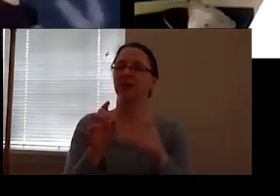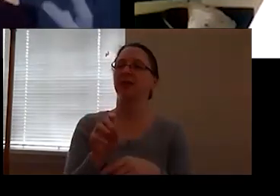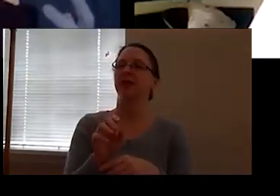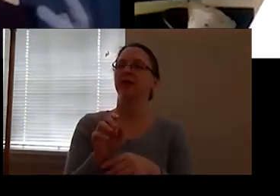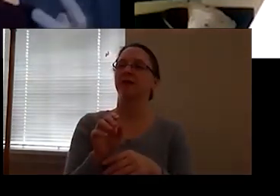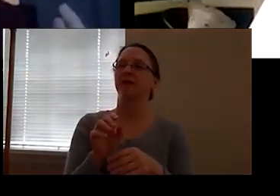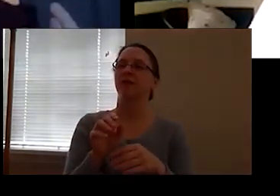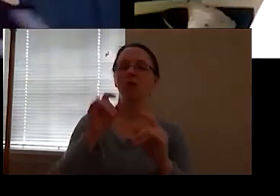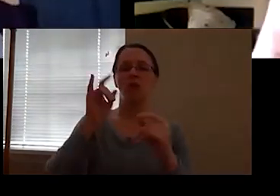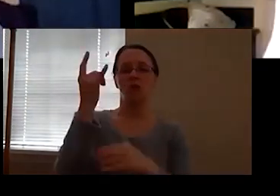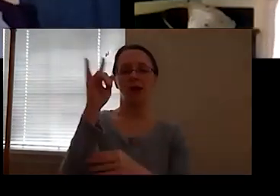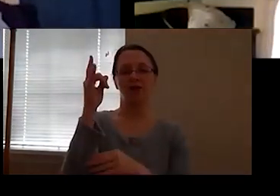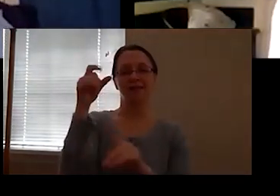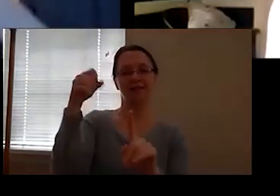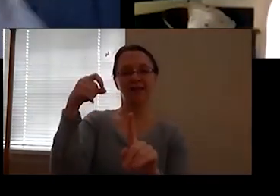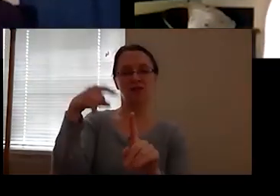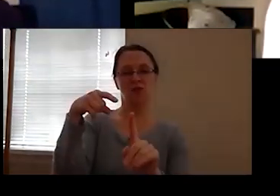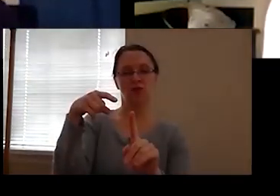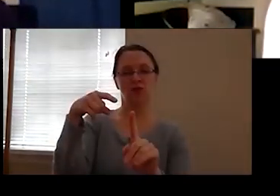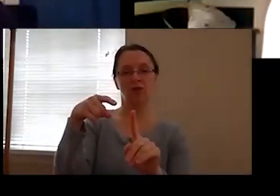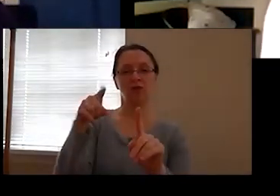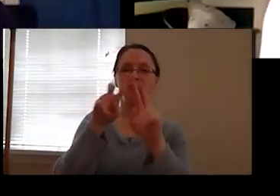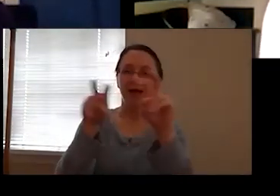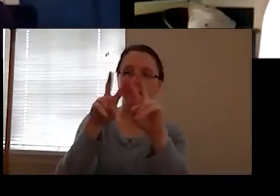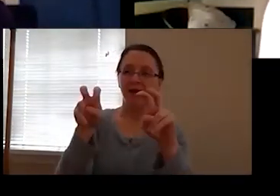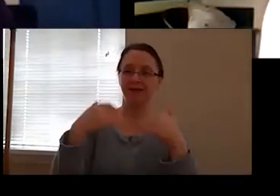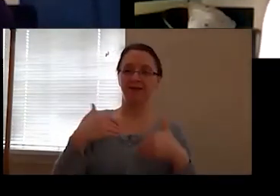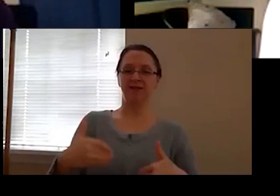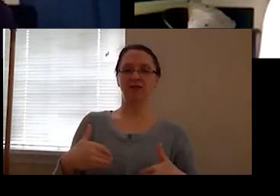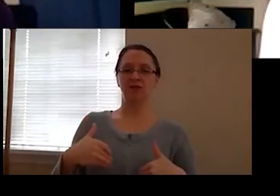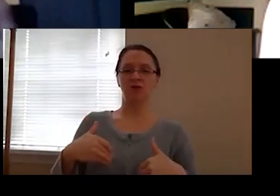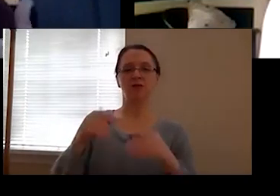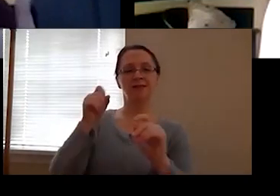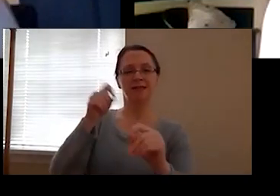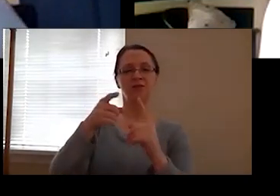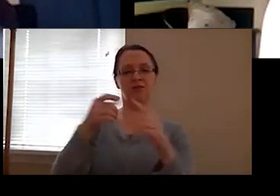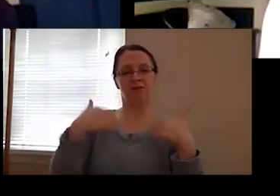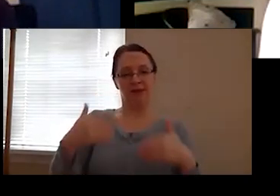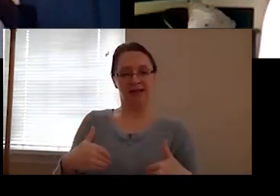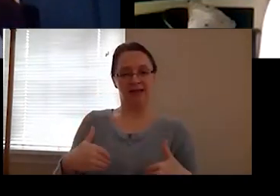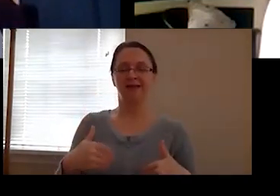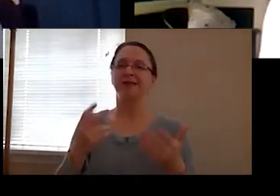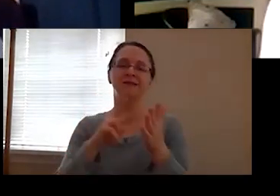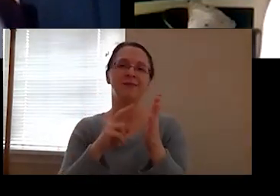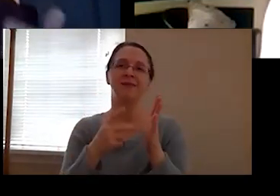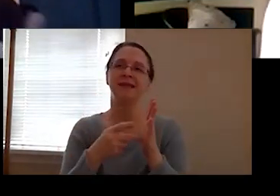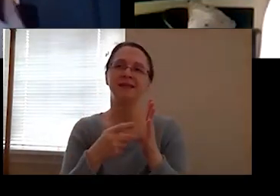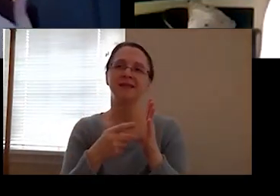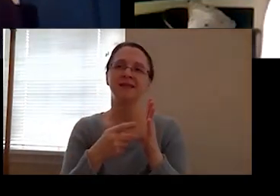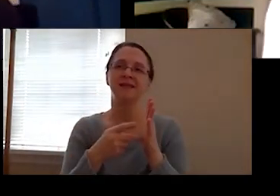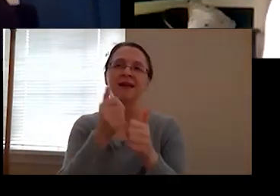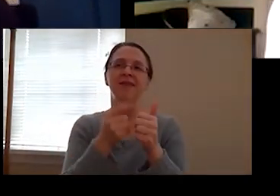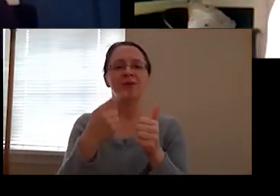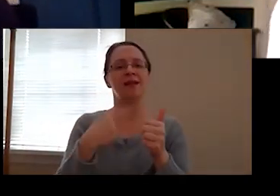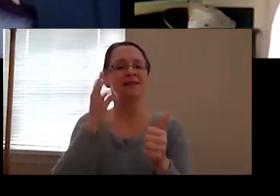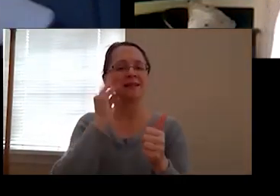the environment to analyze the physiological signals of people. So means we all have